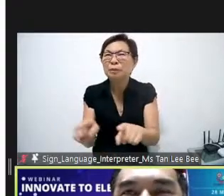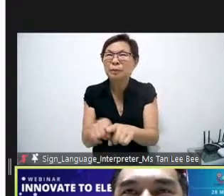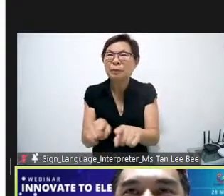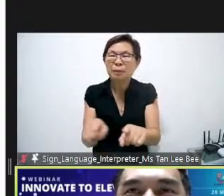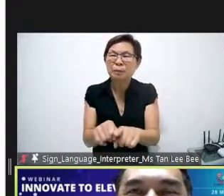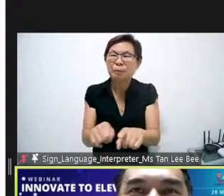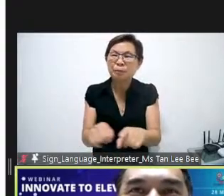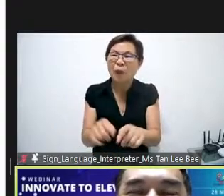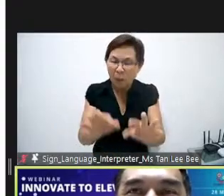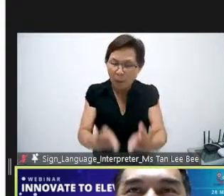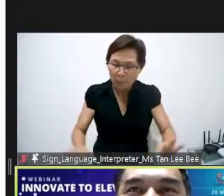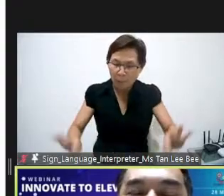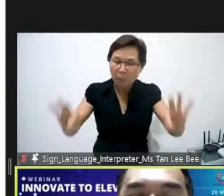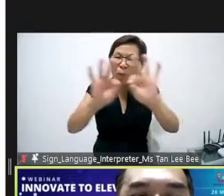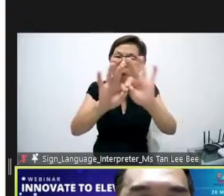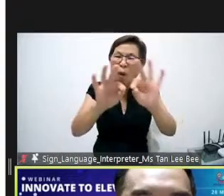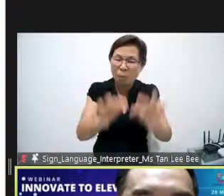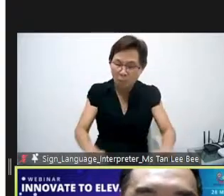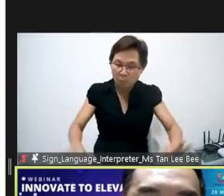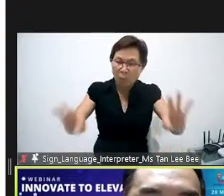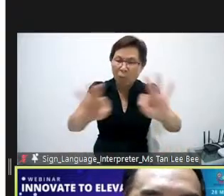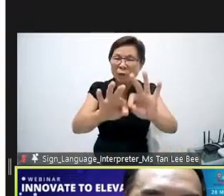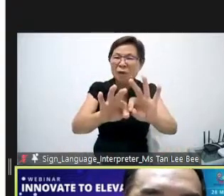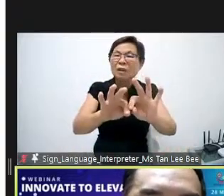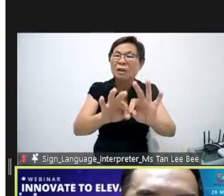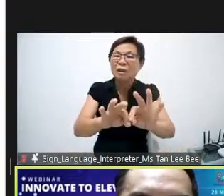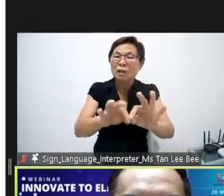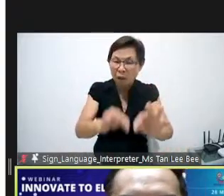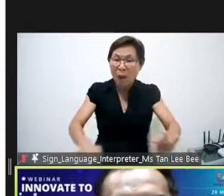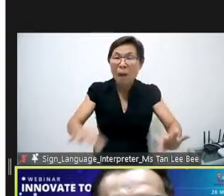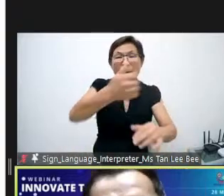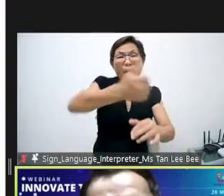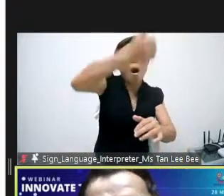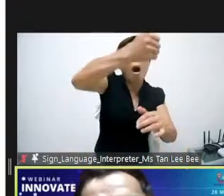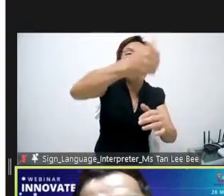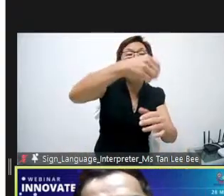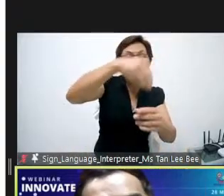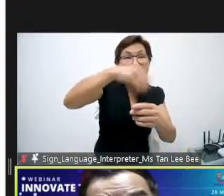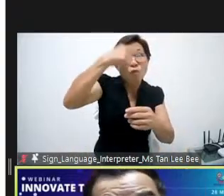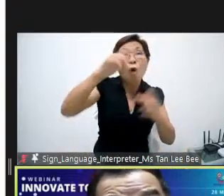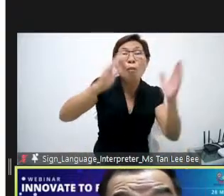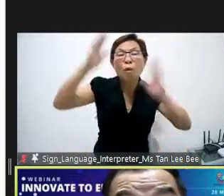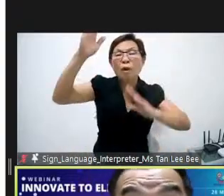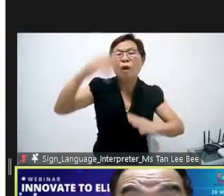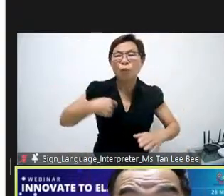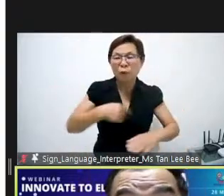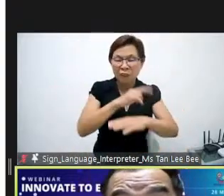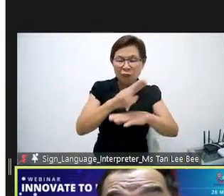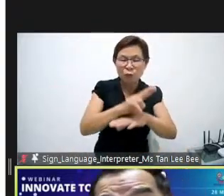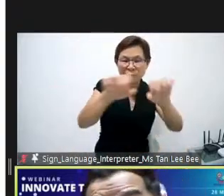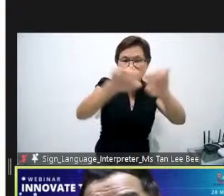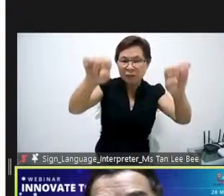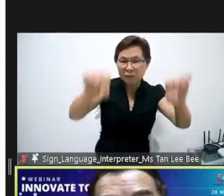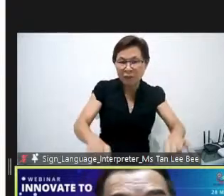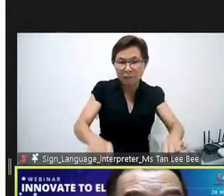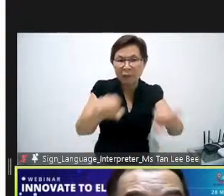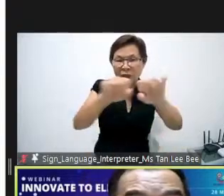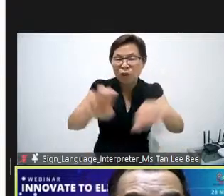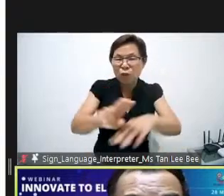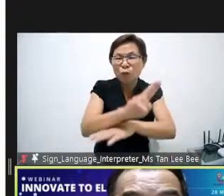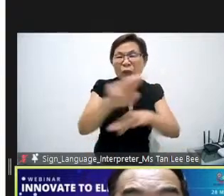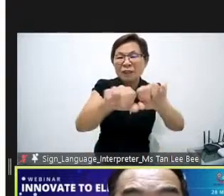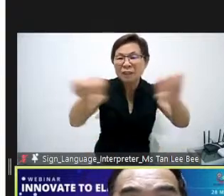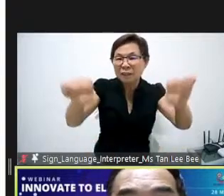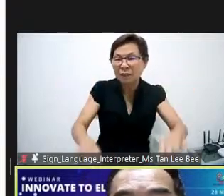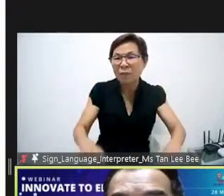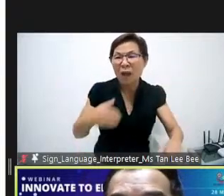the importance, the priorities of our nation. So sometimes we can also utilize a system developed by industries. If you have any